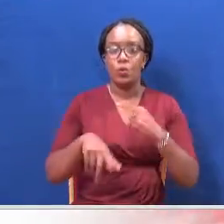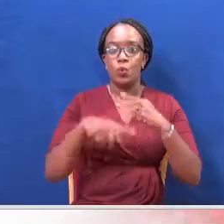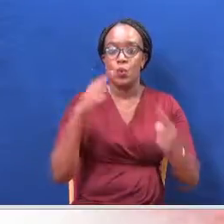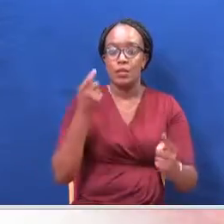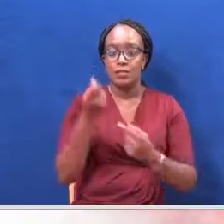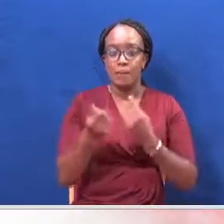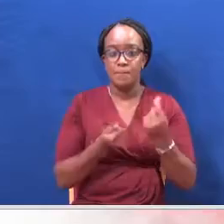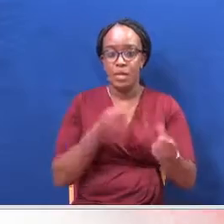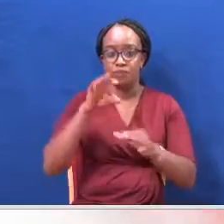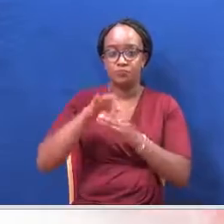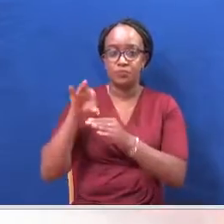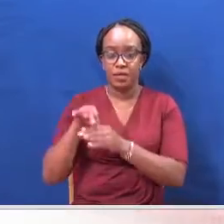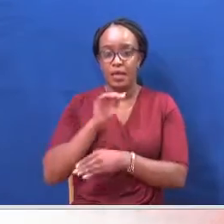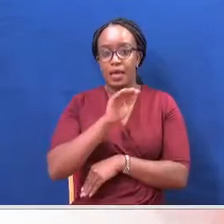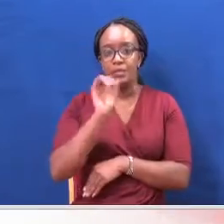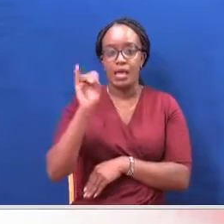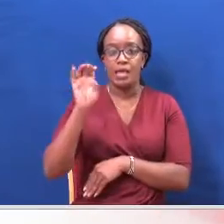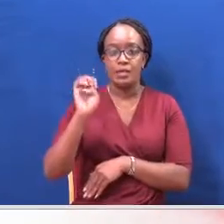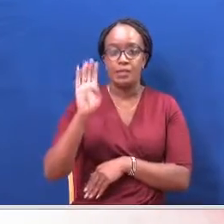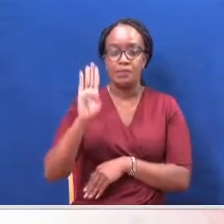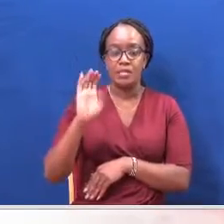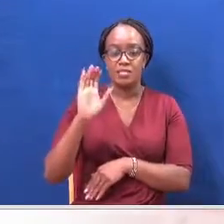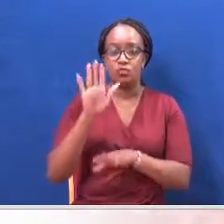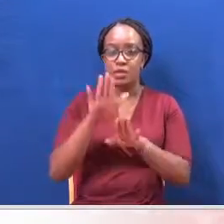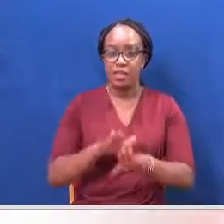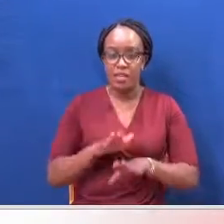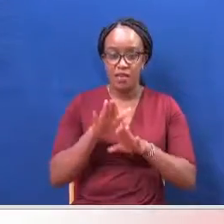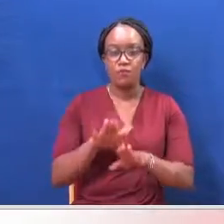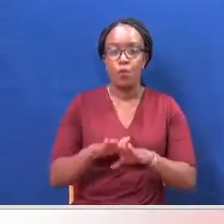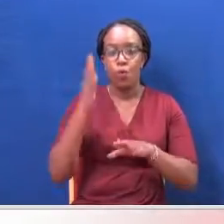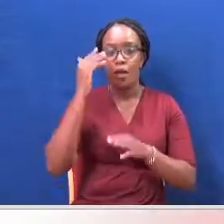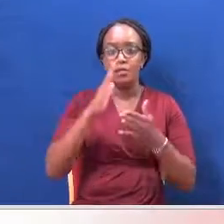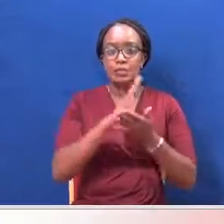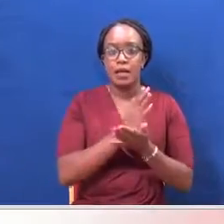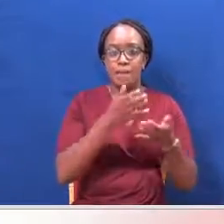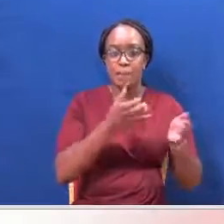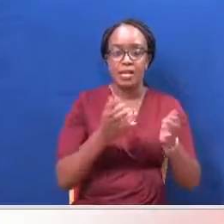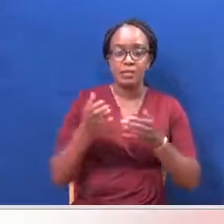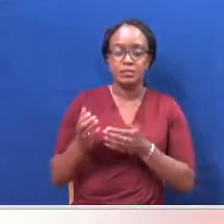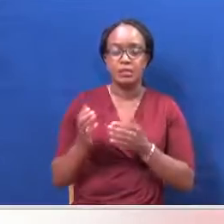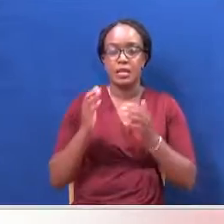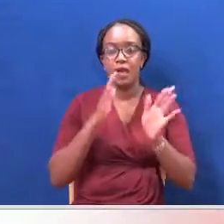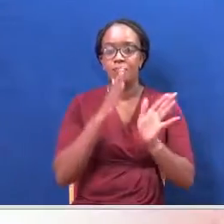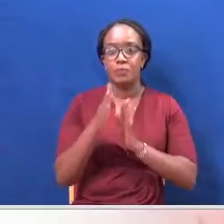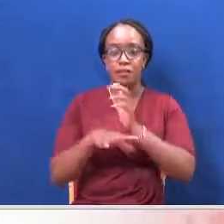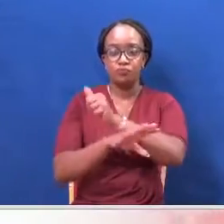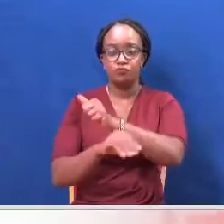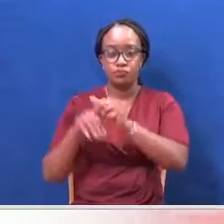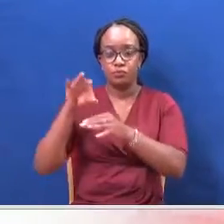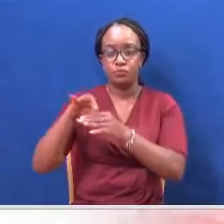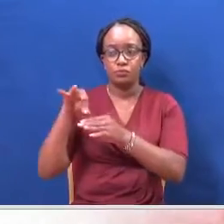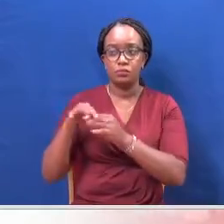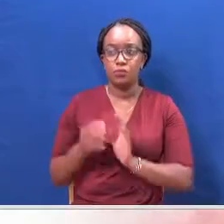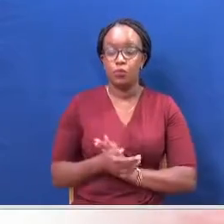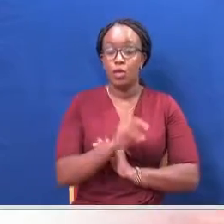urged IEBC to be vigilant over claims that some parties are planning to rig the votes. Tunatoa onyo kwa